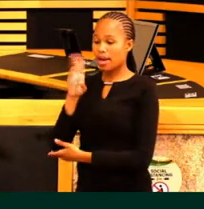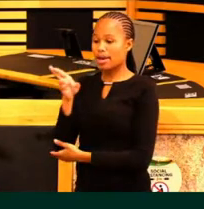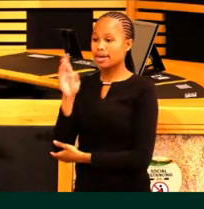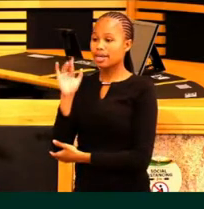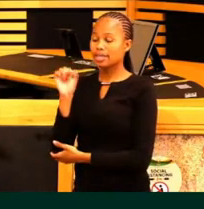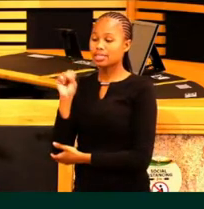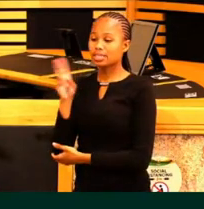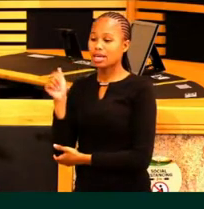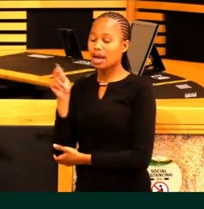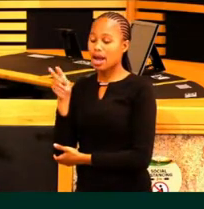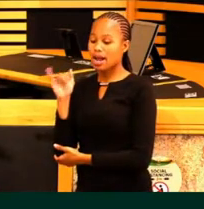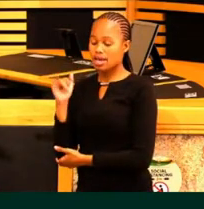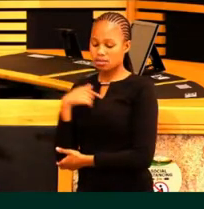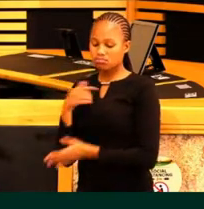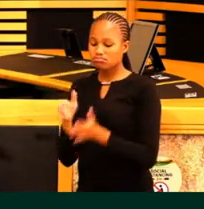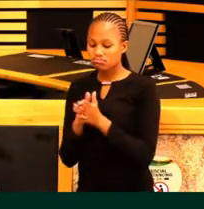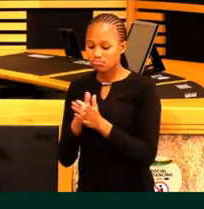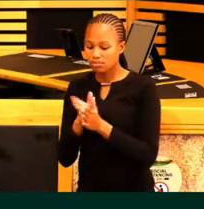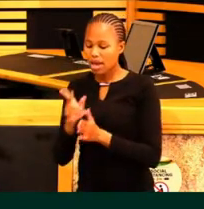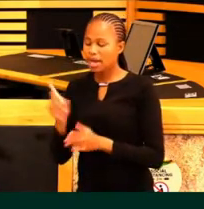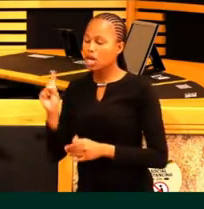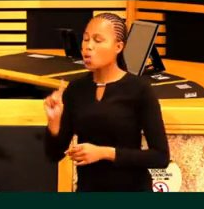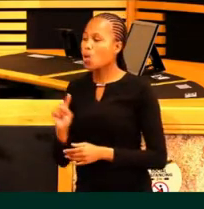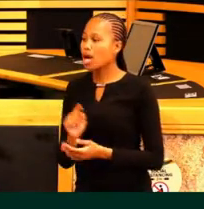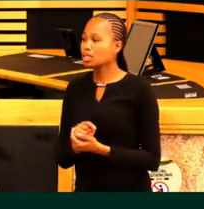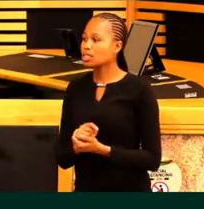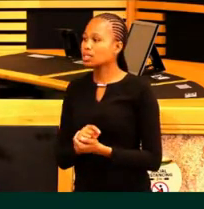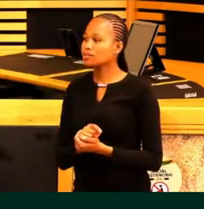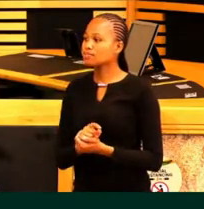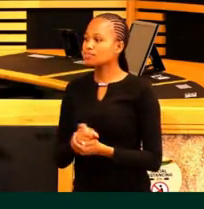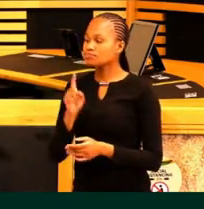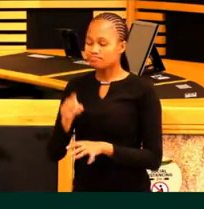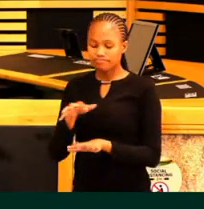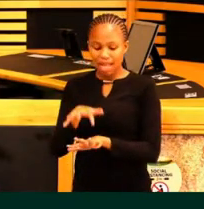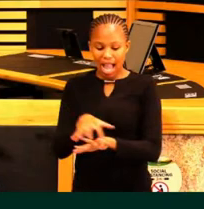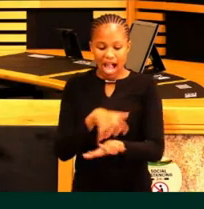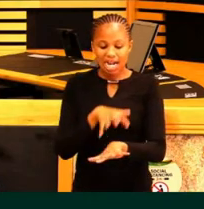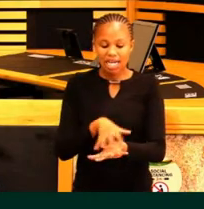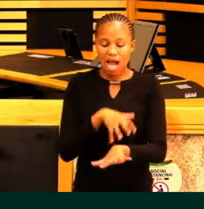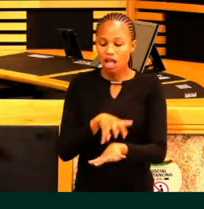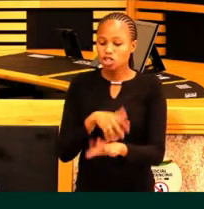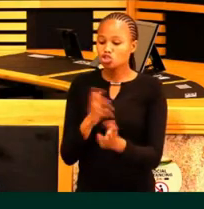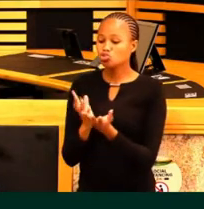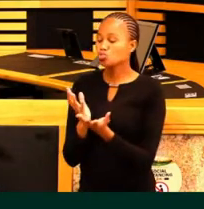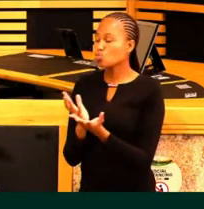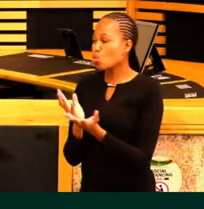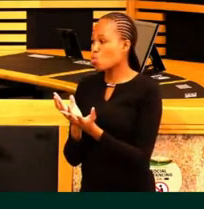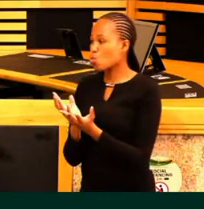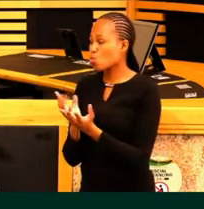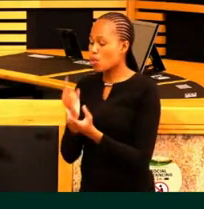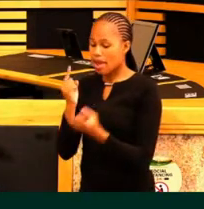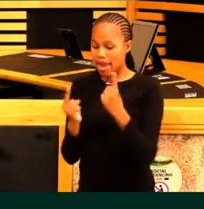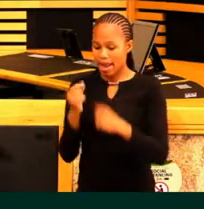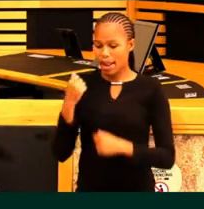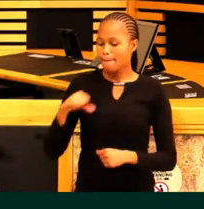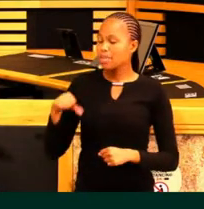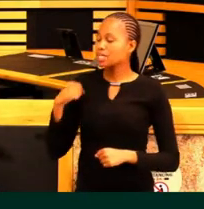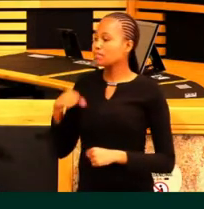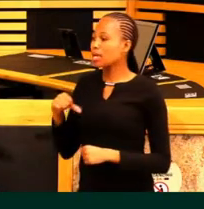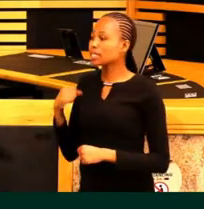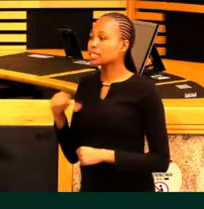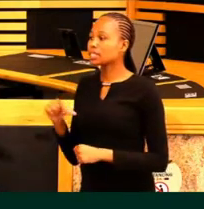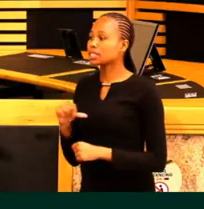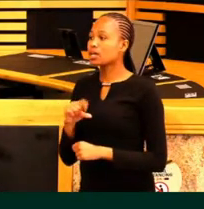we also proposed that there must be agricultural schools in every municipality because